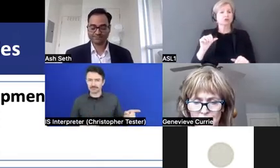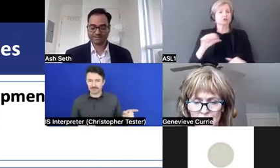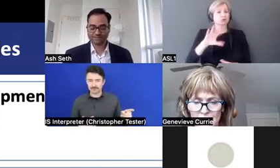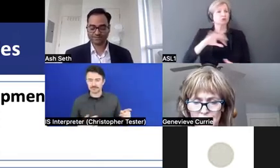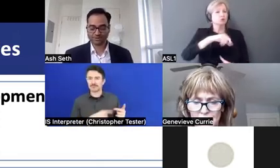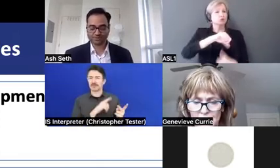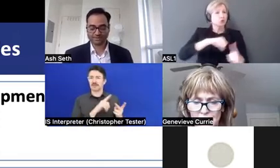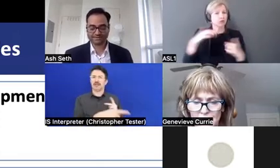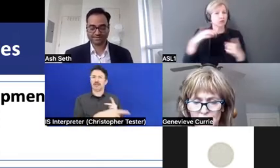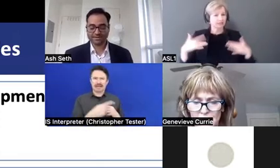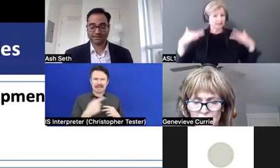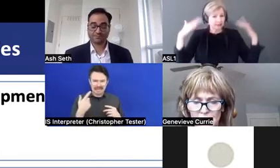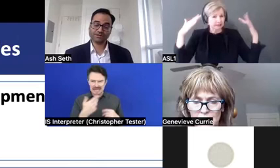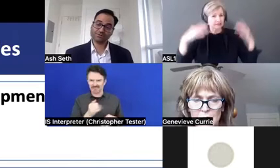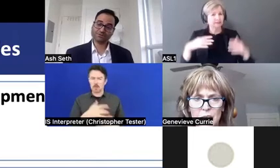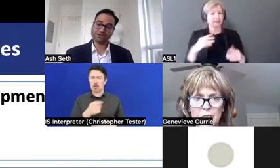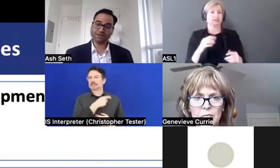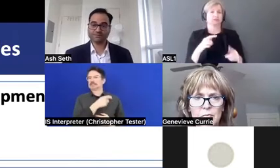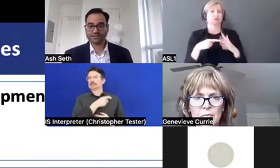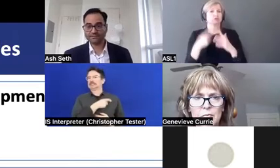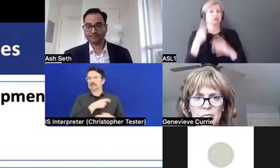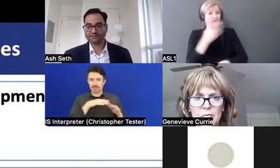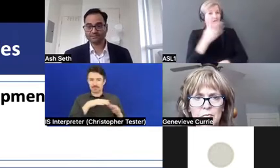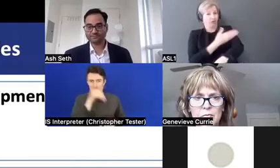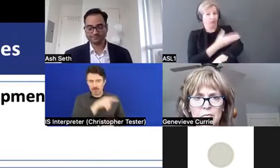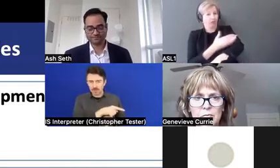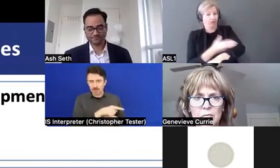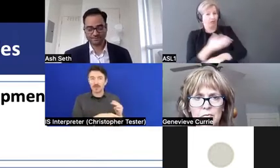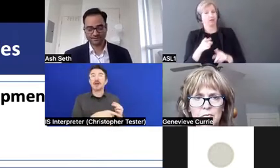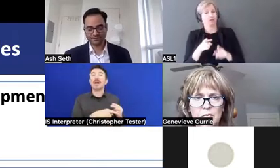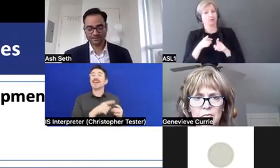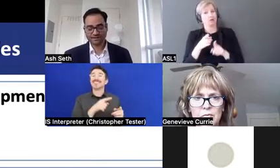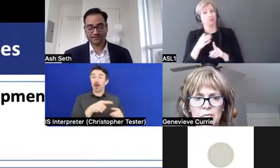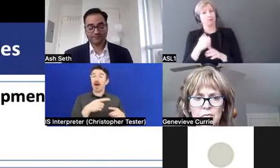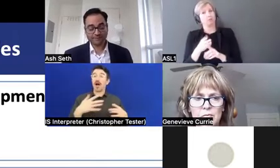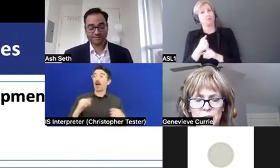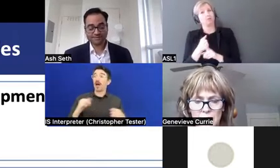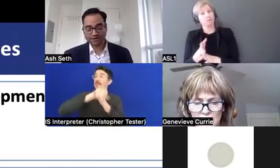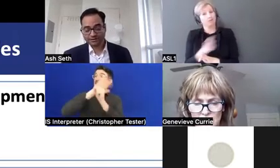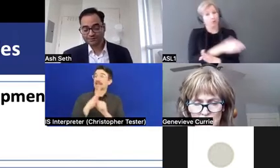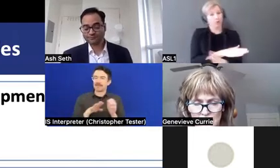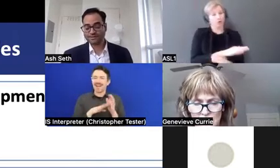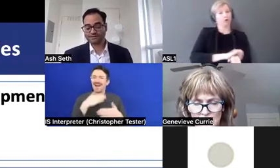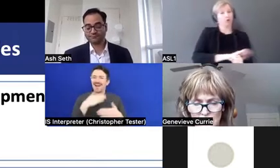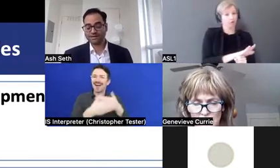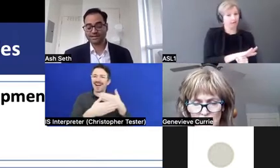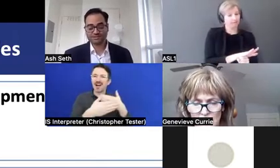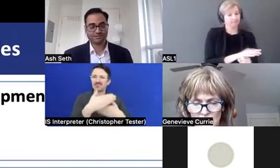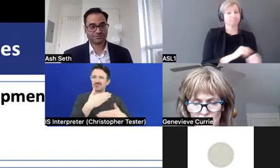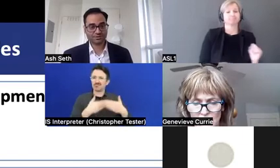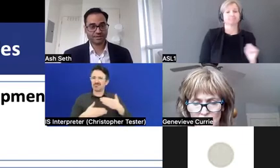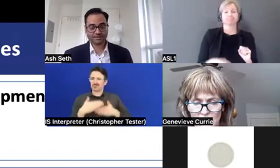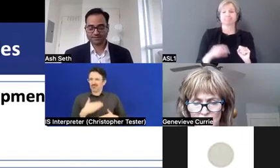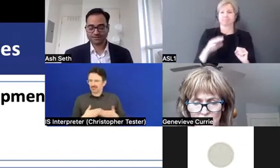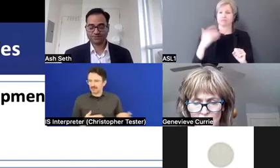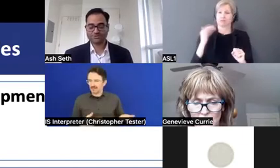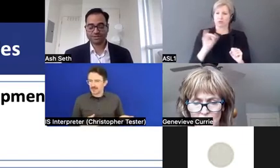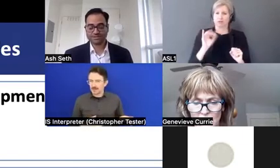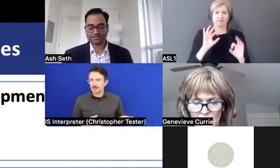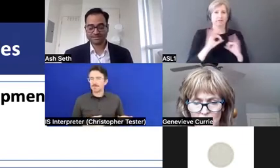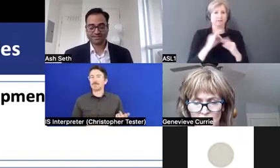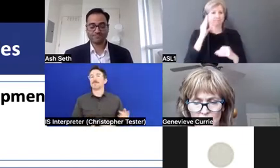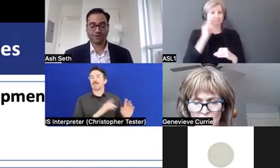academic development progress compared to pre-pandemic levels. Families also felt the financial strain due